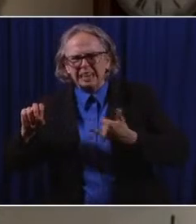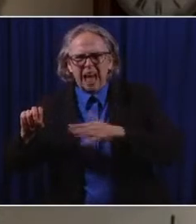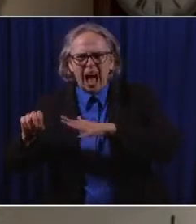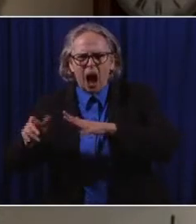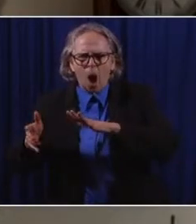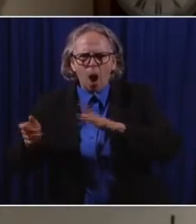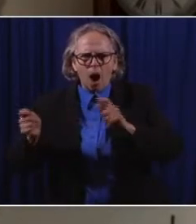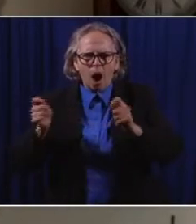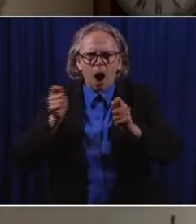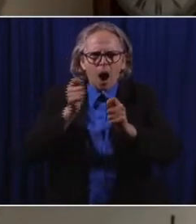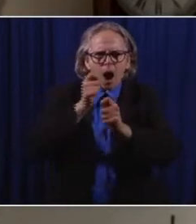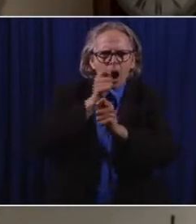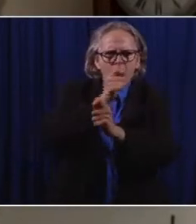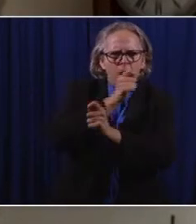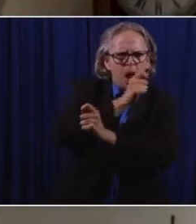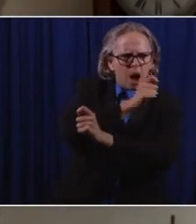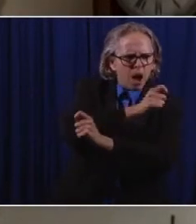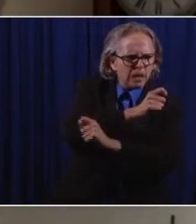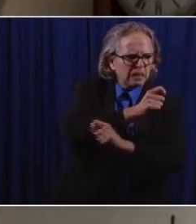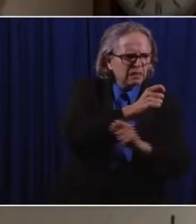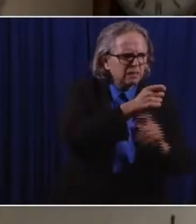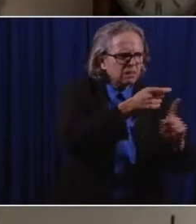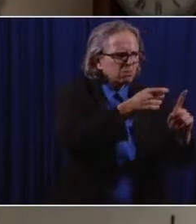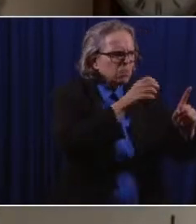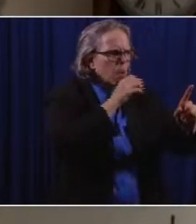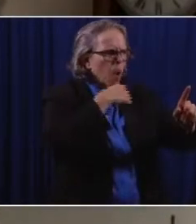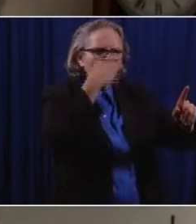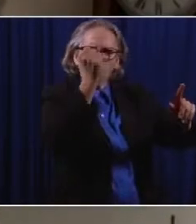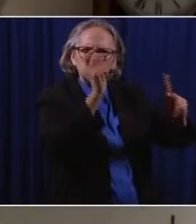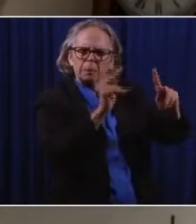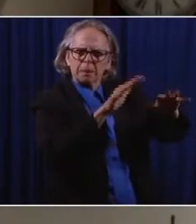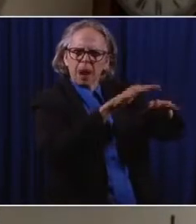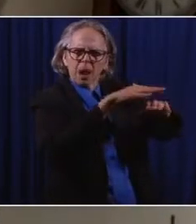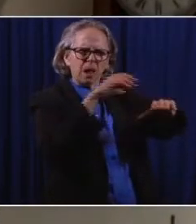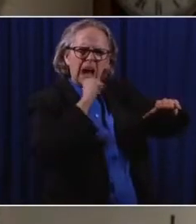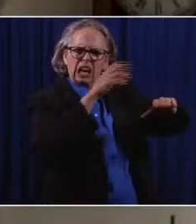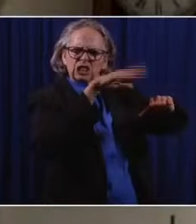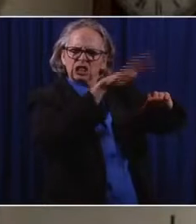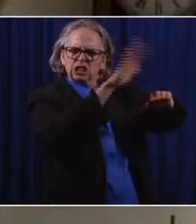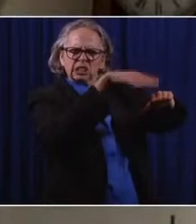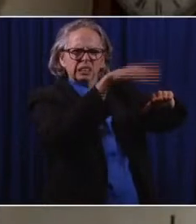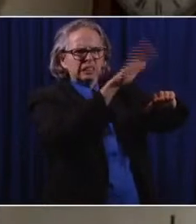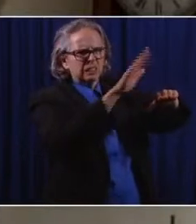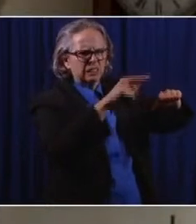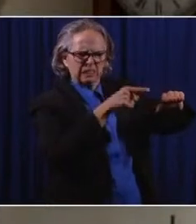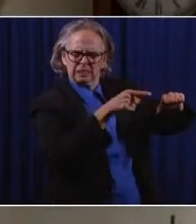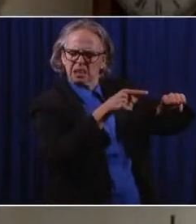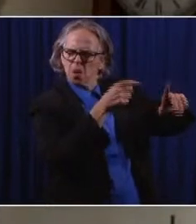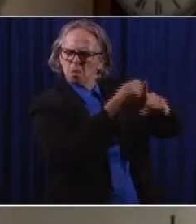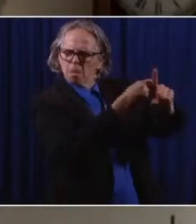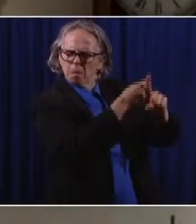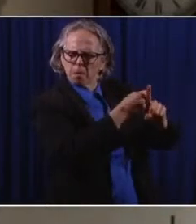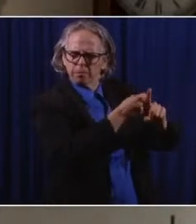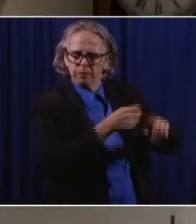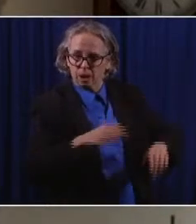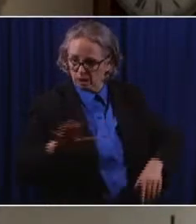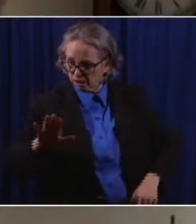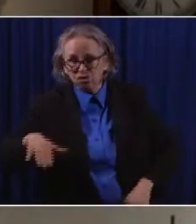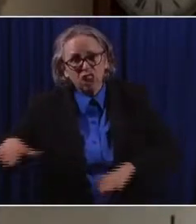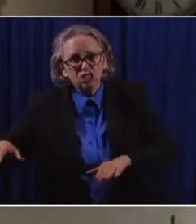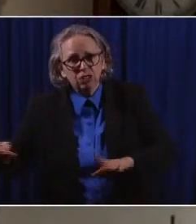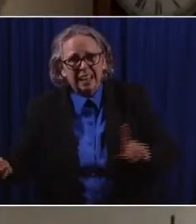go back up with an older population. And so the simplest thing to do